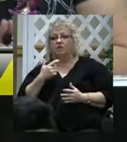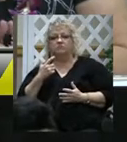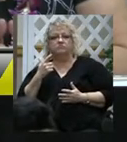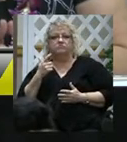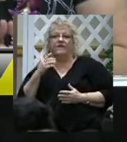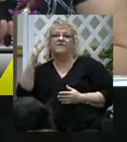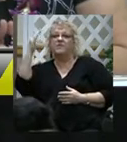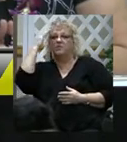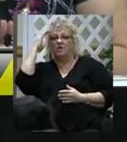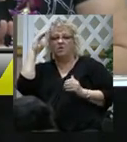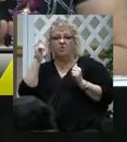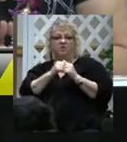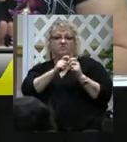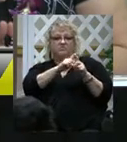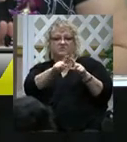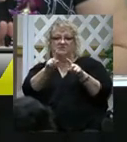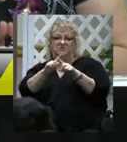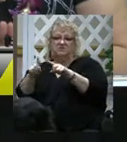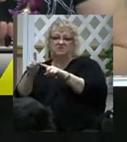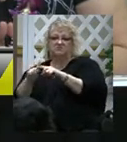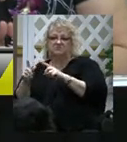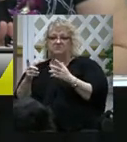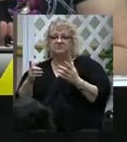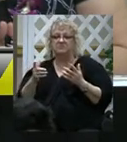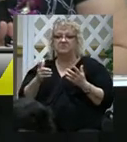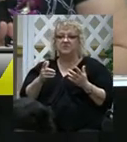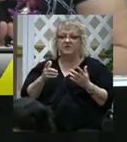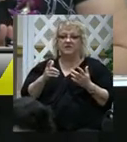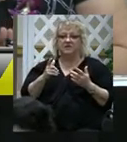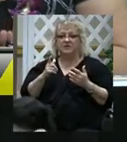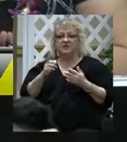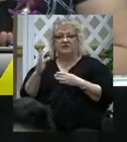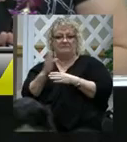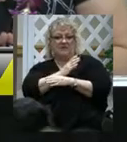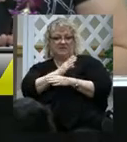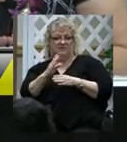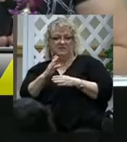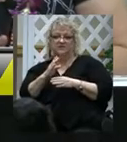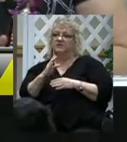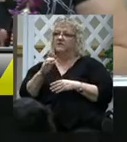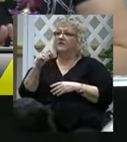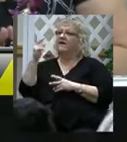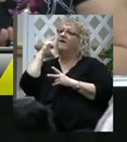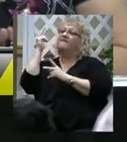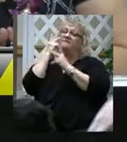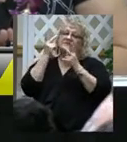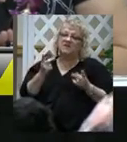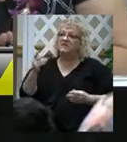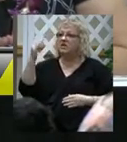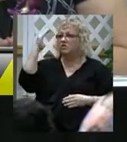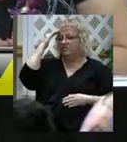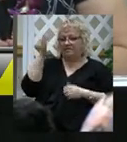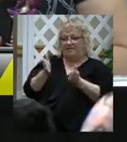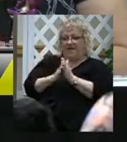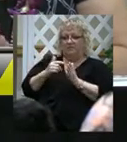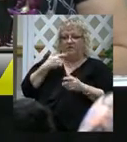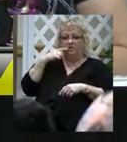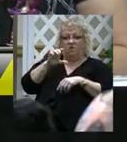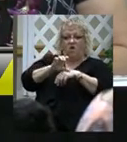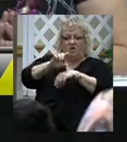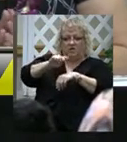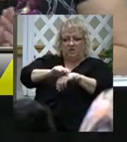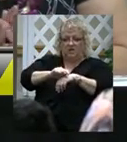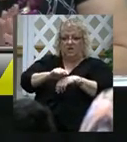very familiar with the different types of the visas that people come on, and they were consulting me, and